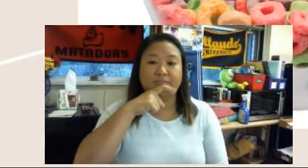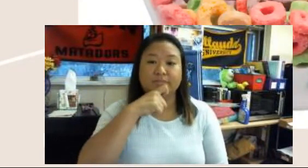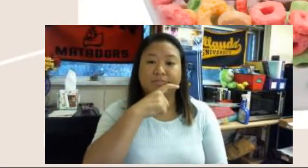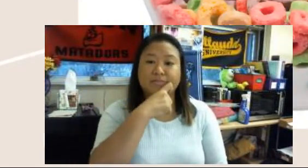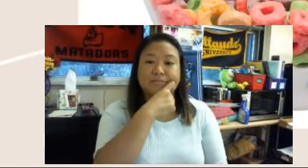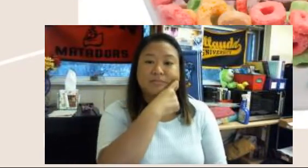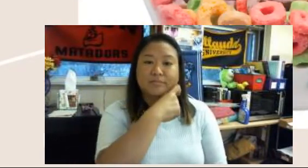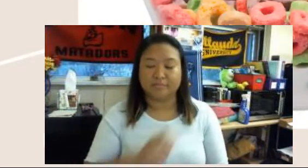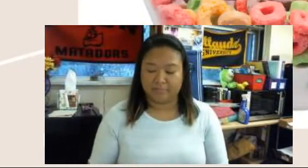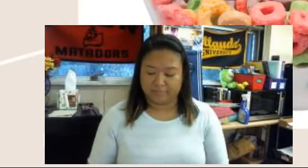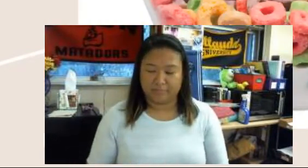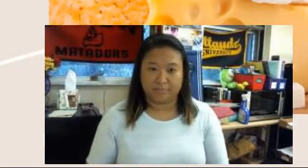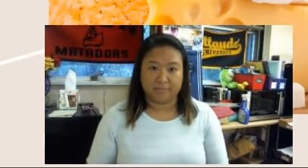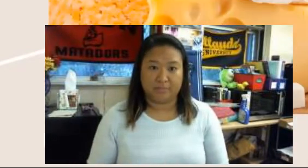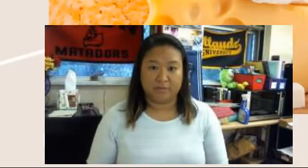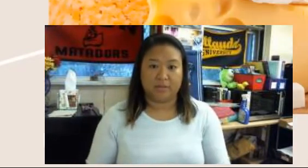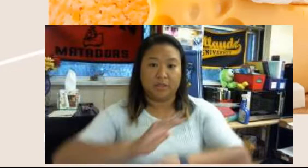Cereal,